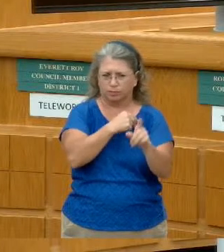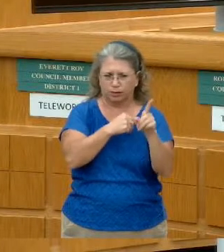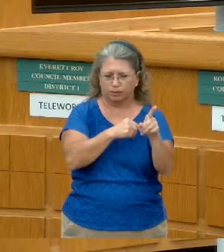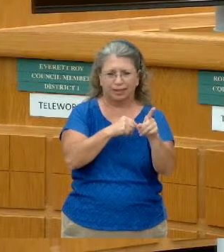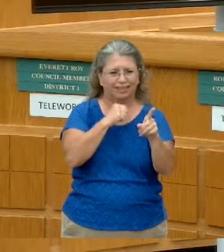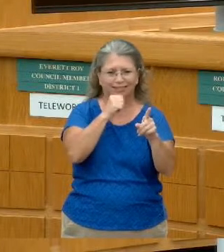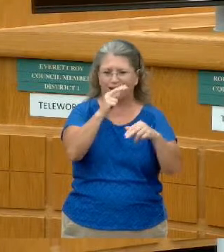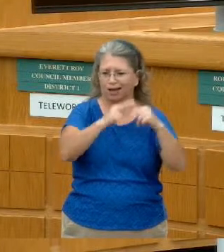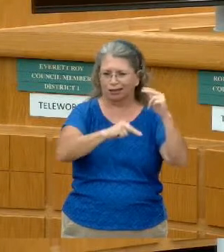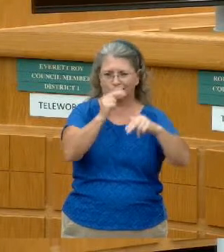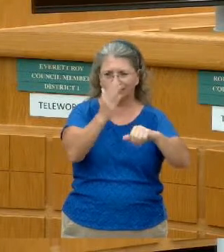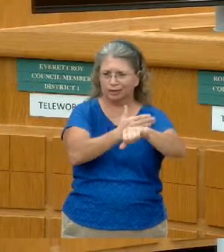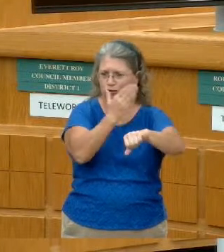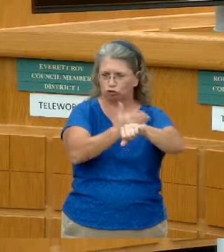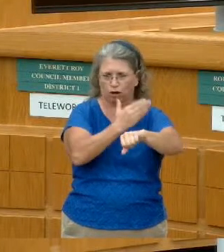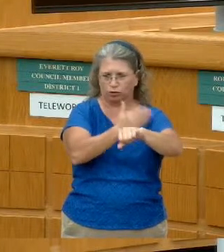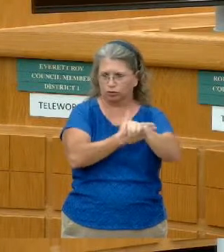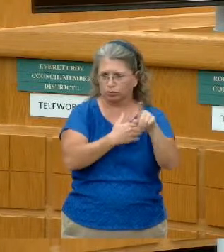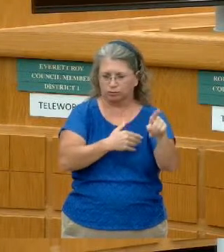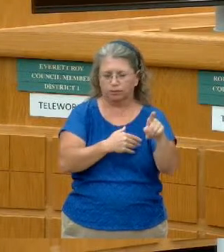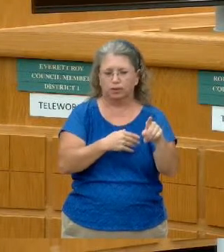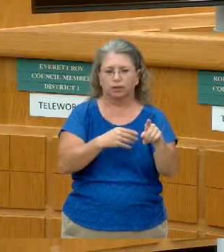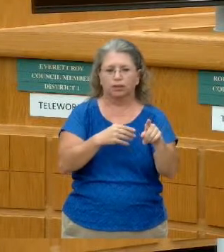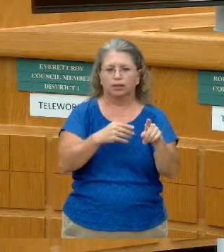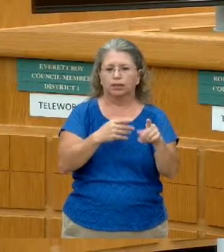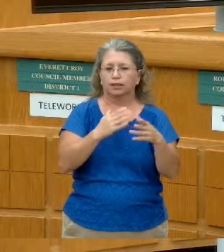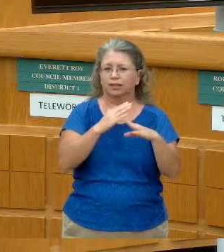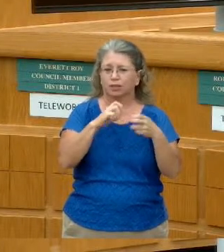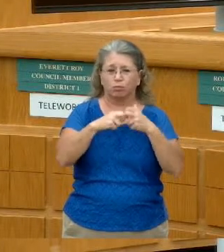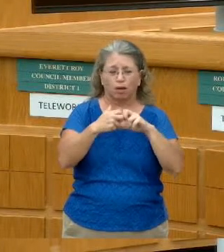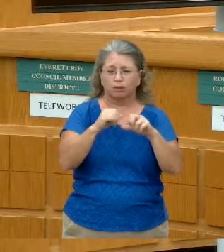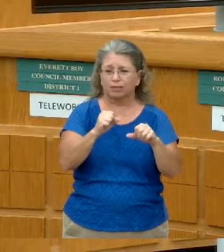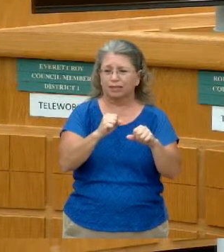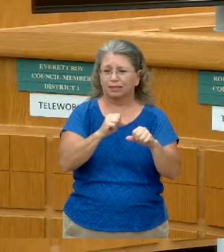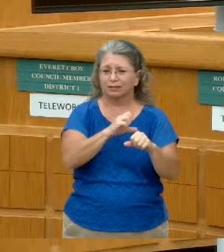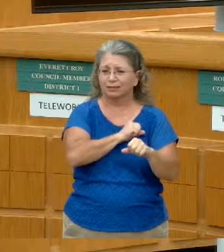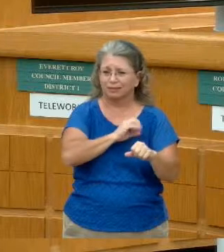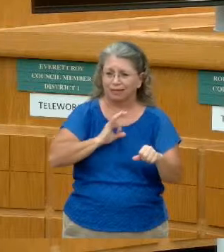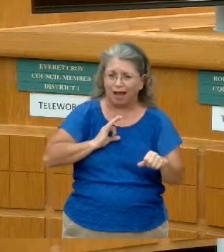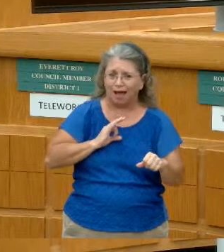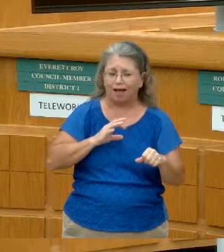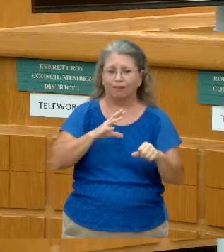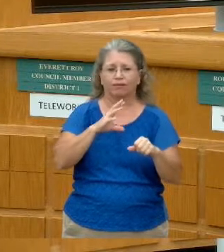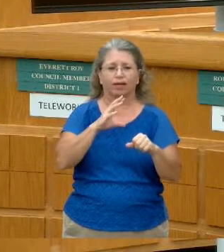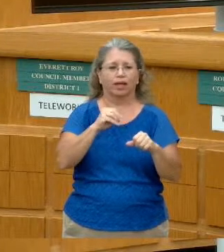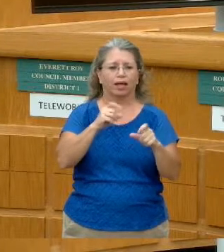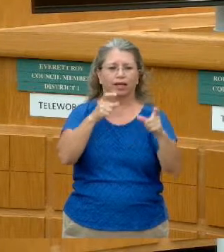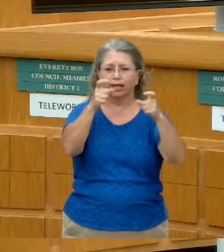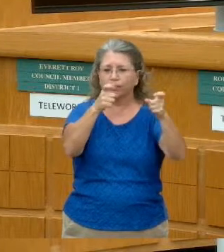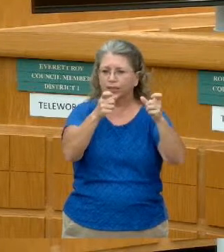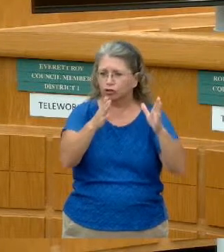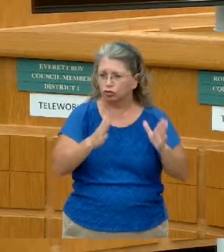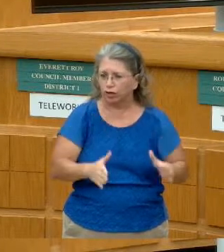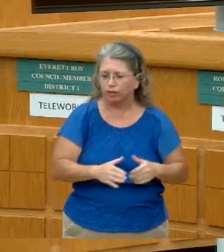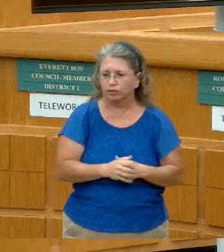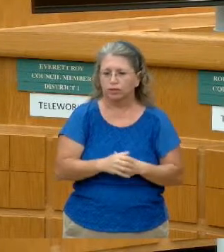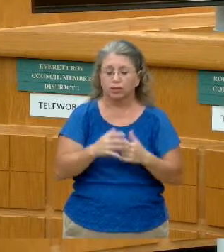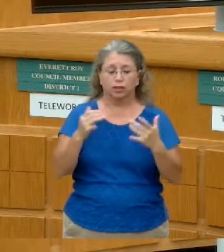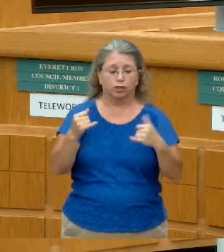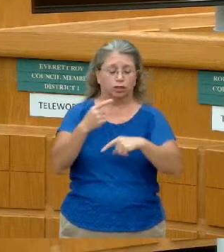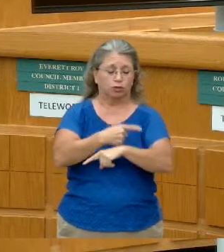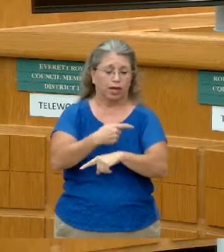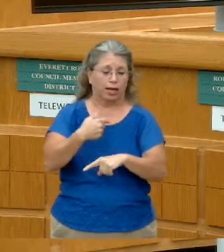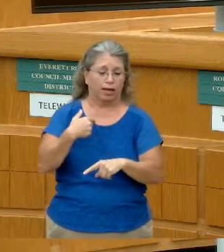The impediment is staffing and logistics on administration. And today I spent some time working on how would